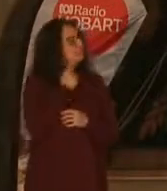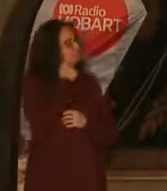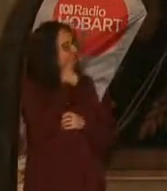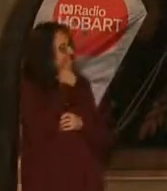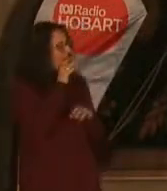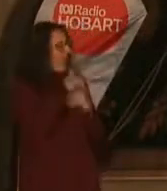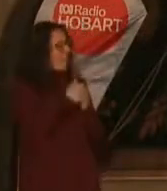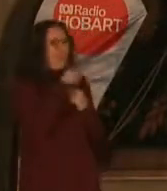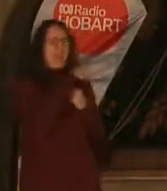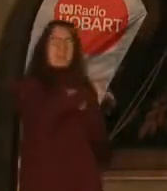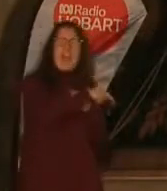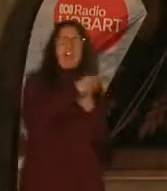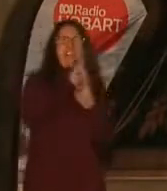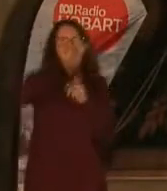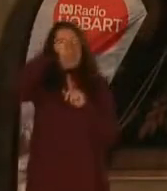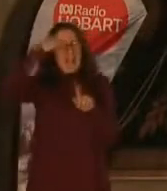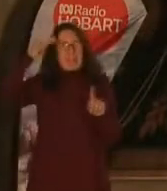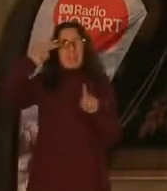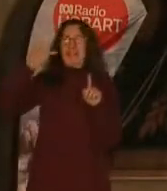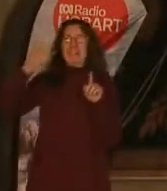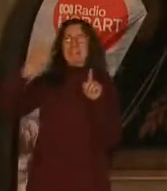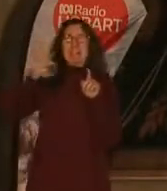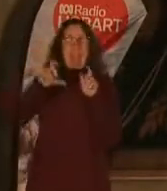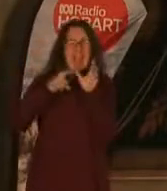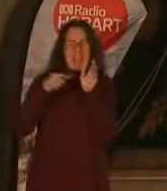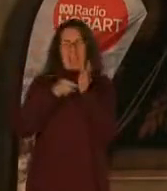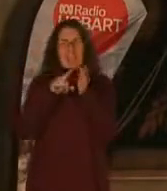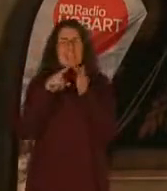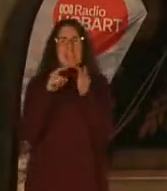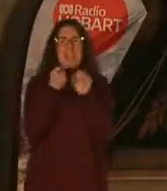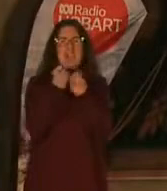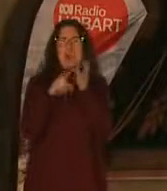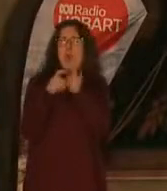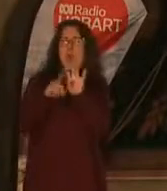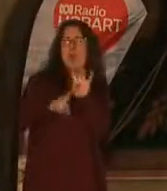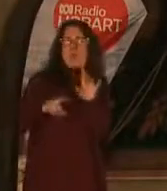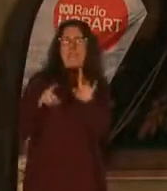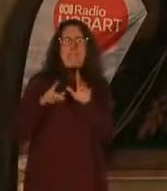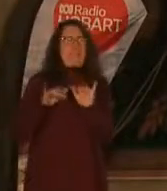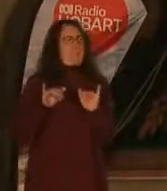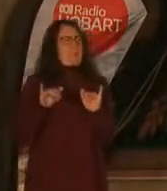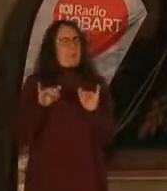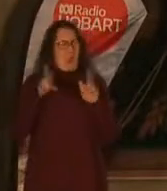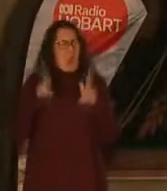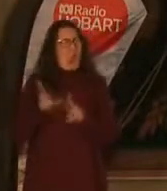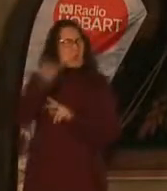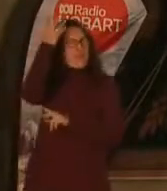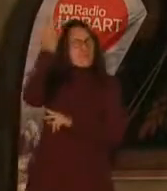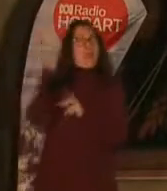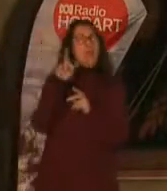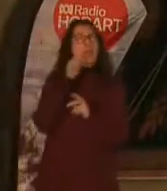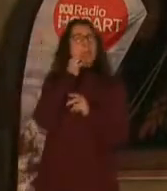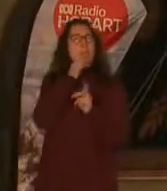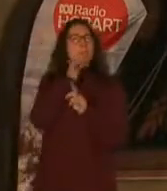overt, but it does still carry through in a lot of things. And I was thinking, Theresa, with your experience as being